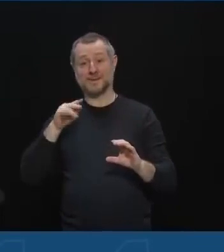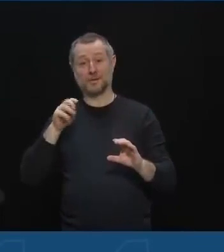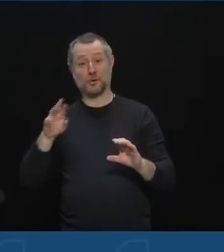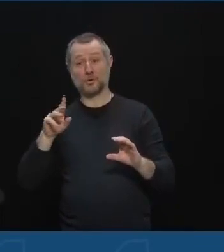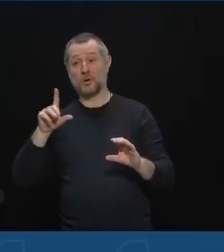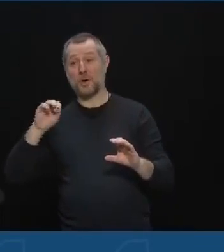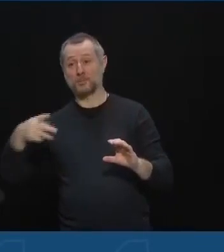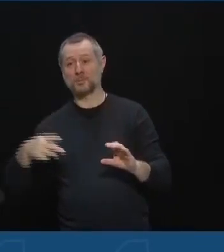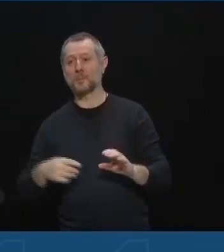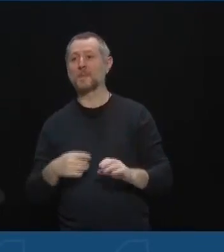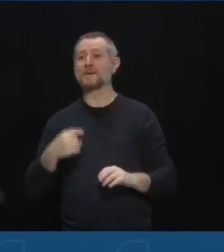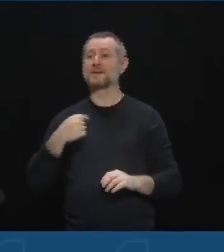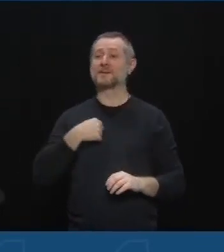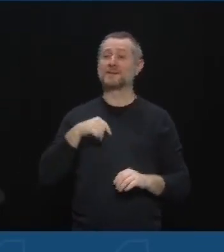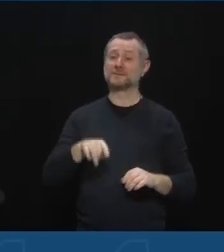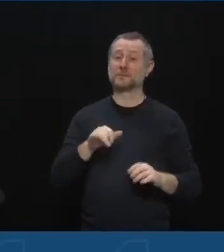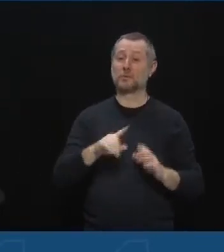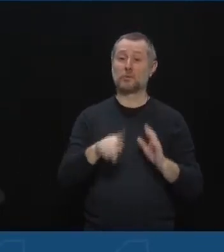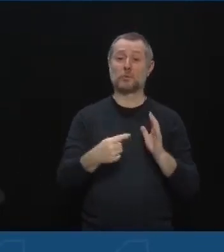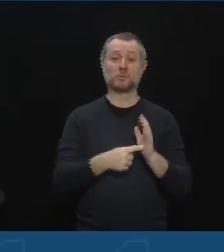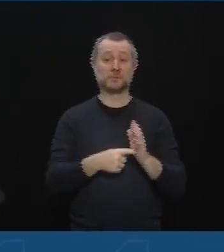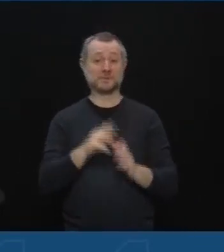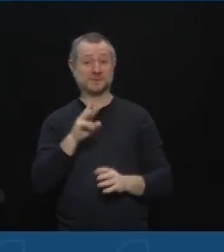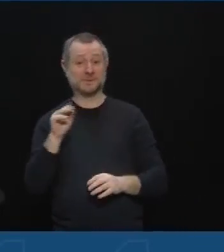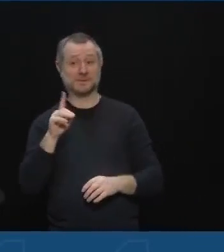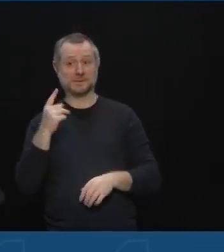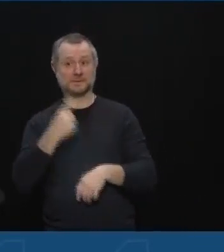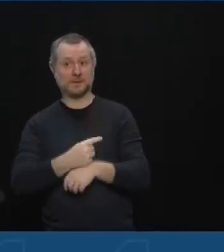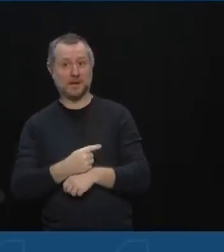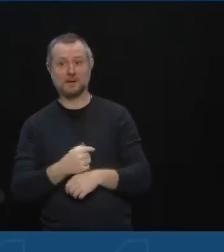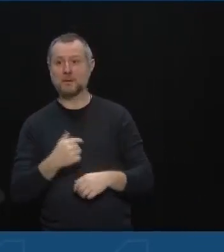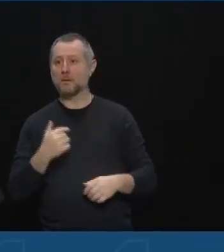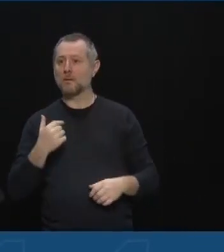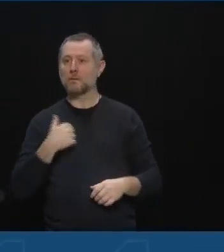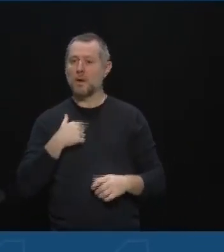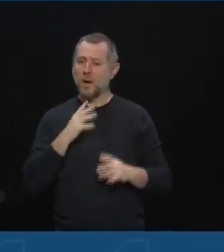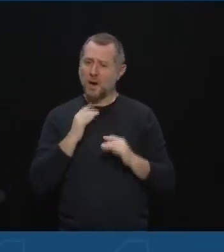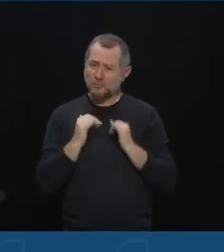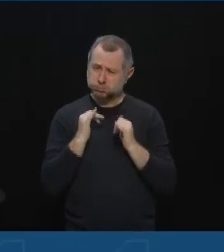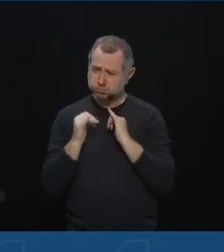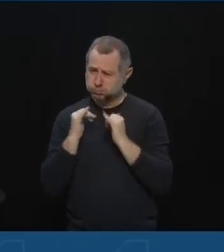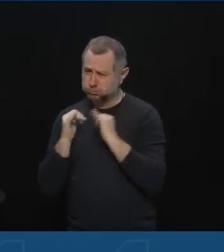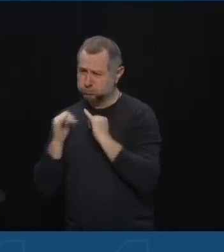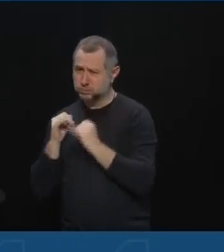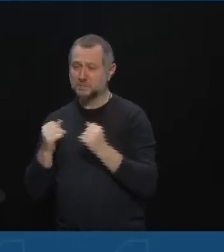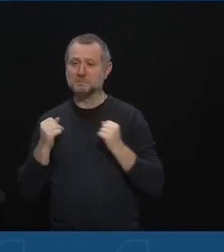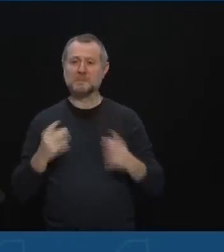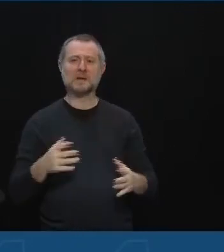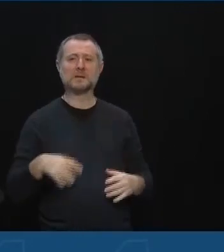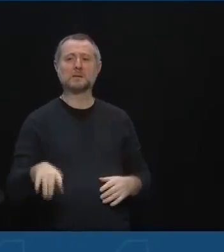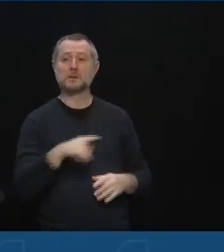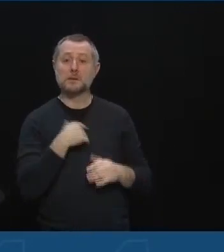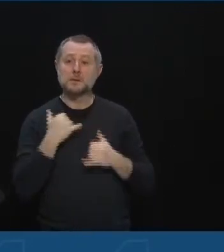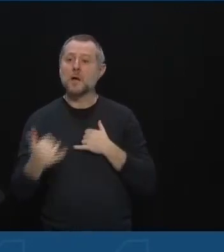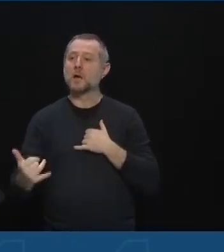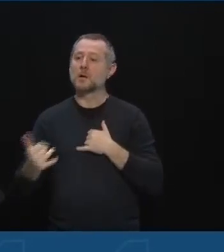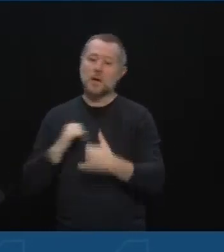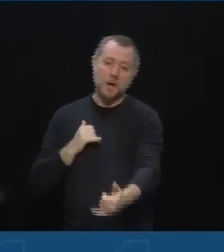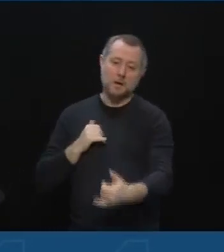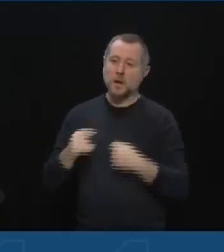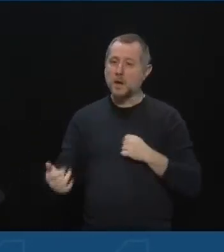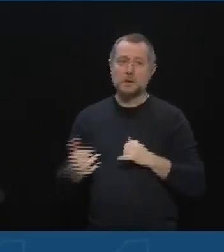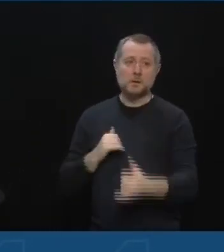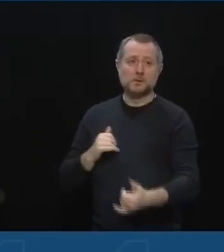about 60 days, I have been on the phone with the governor's office more times than I can count. Because I can talk to you, in addition to